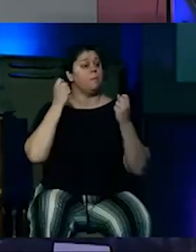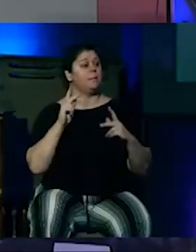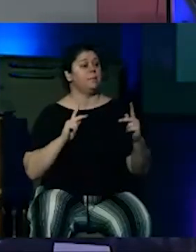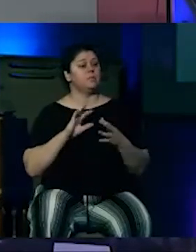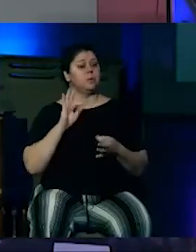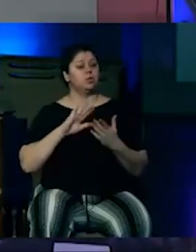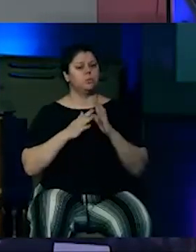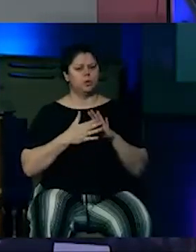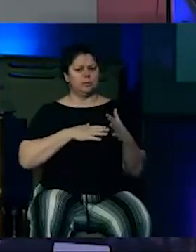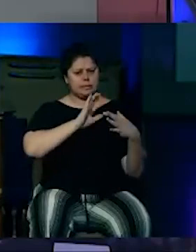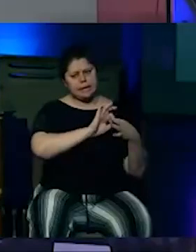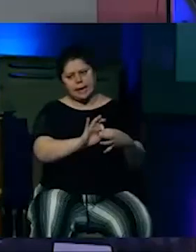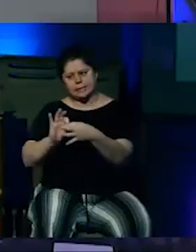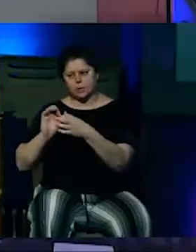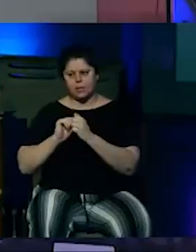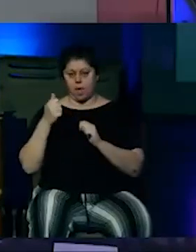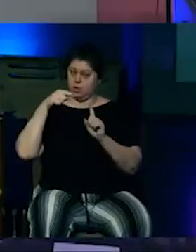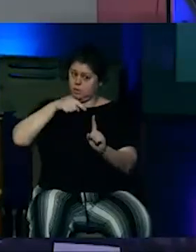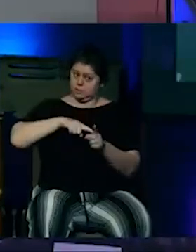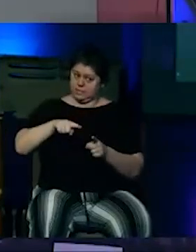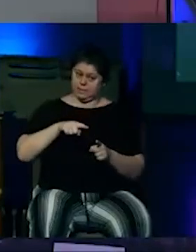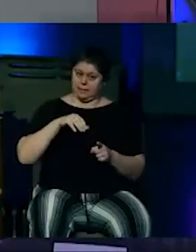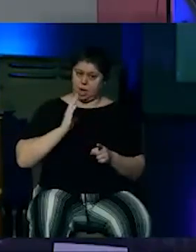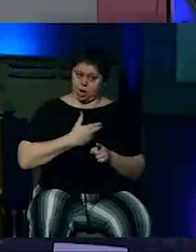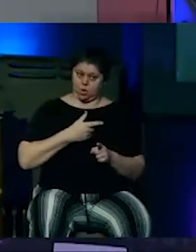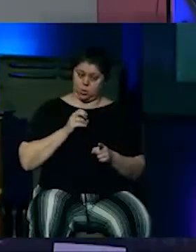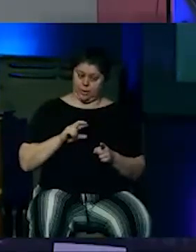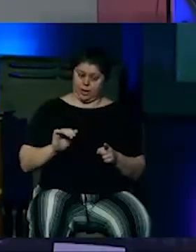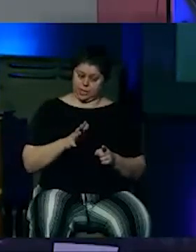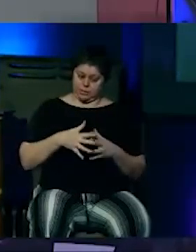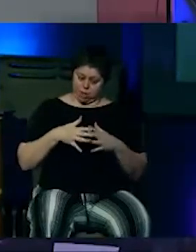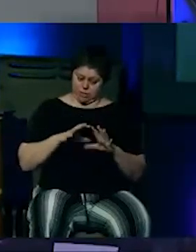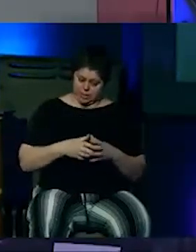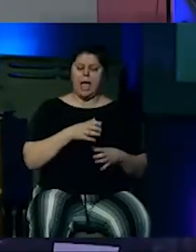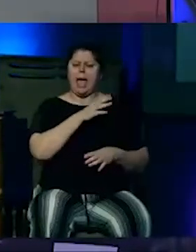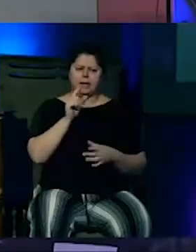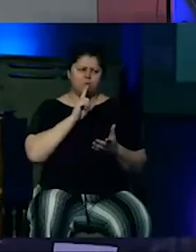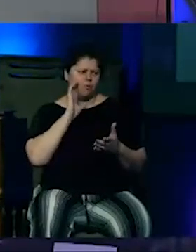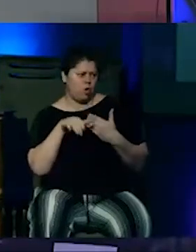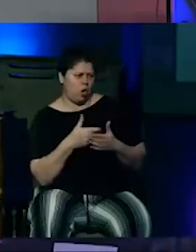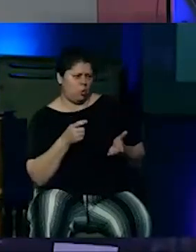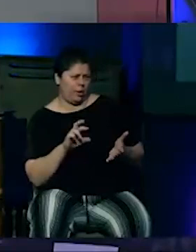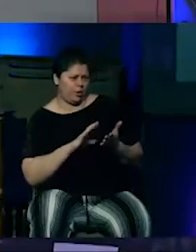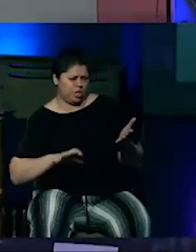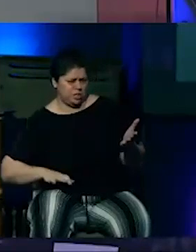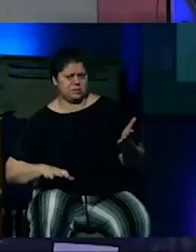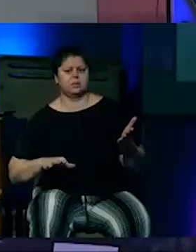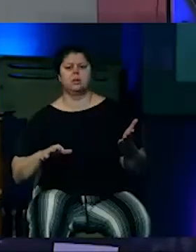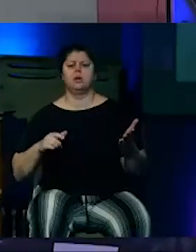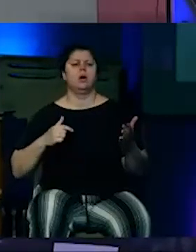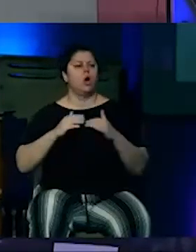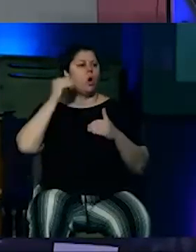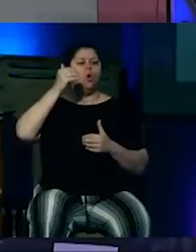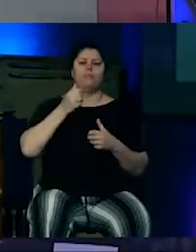is about connecting with other, and this is specific in our queer Asian American sect, but also just true for all queer Christians, Asian Americans, over